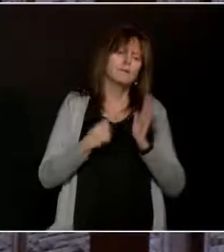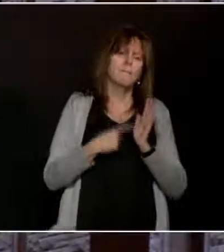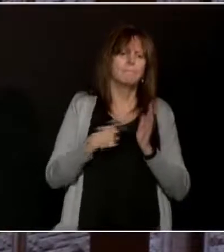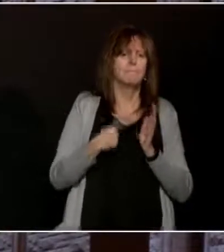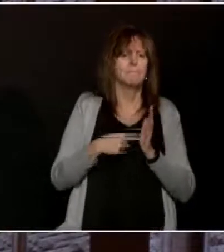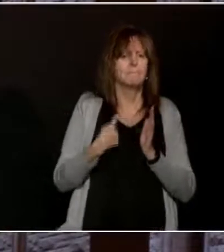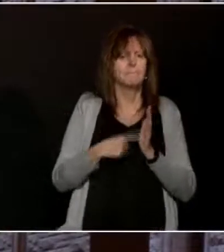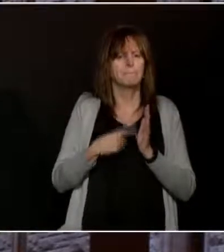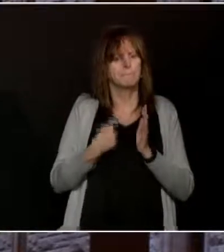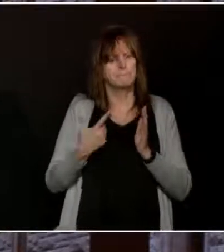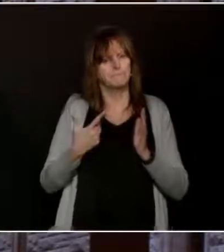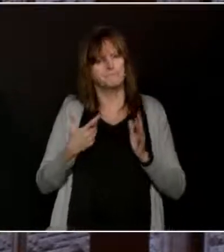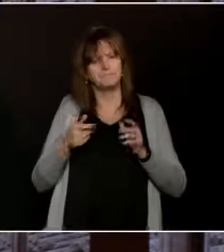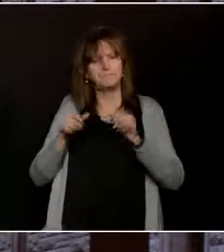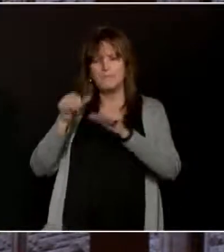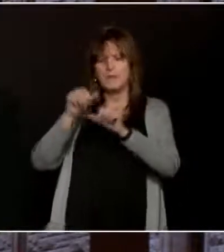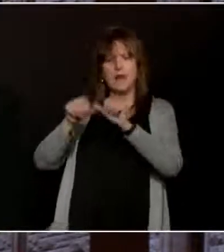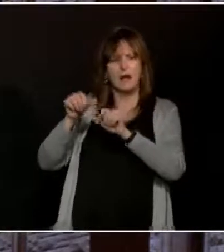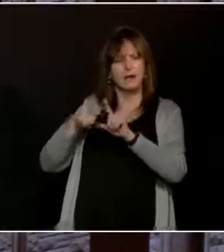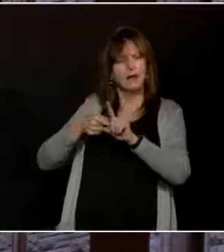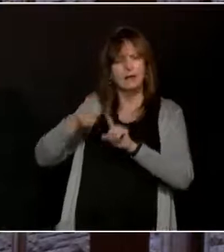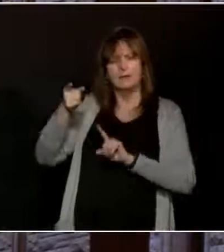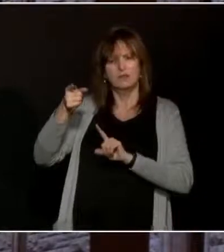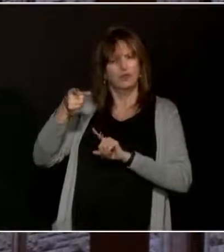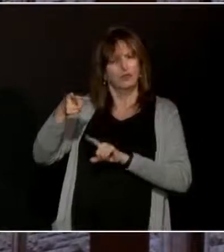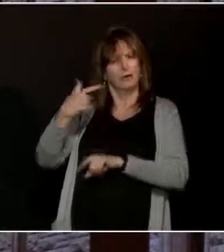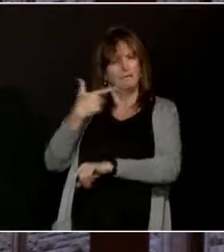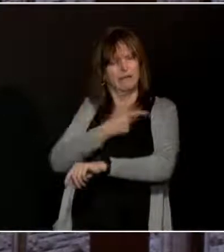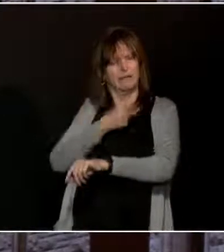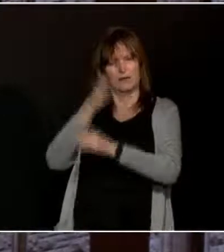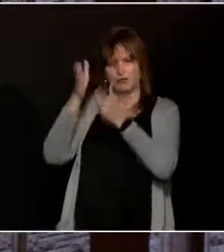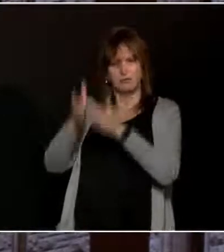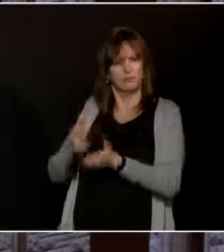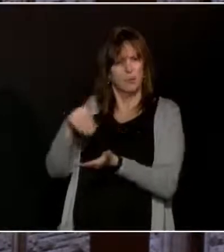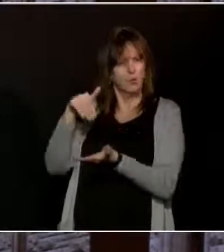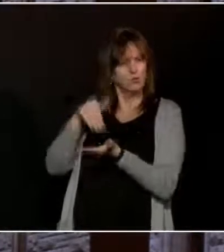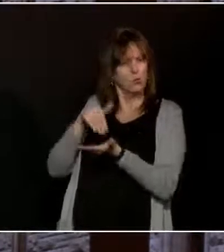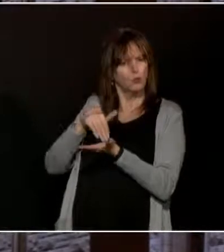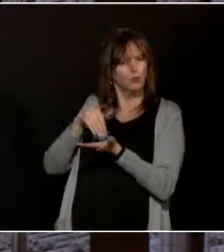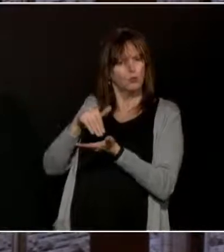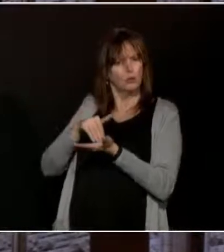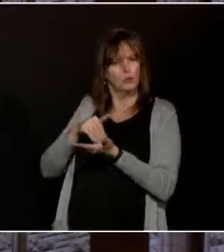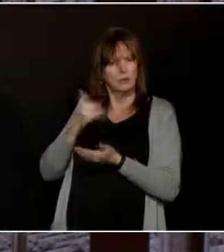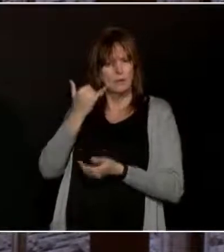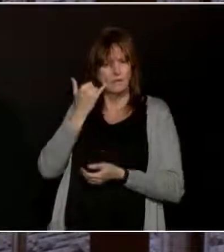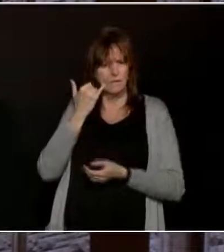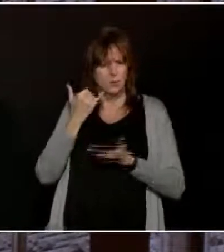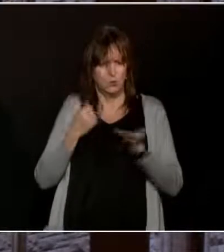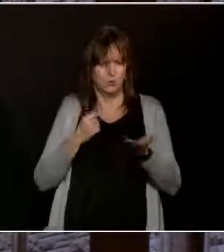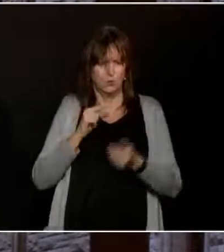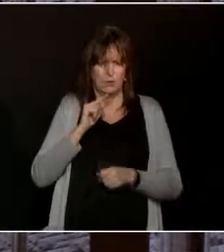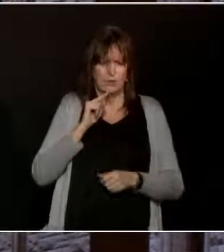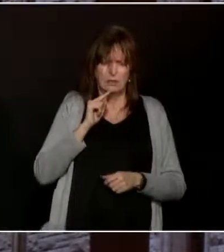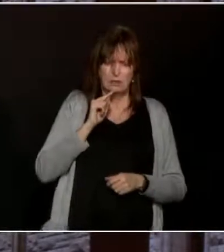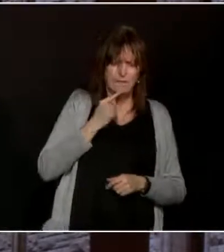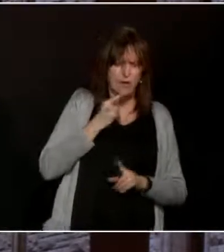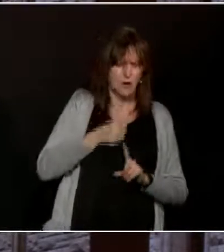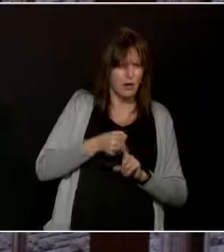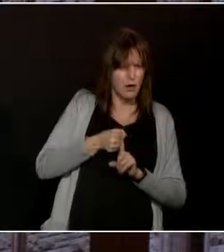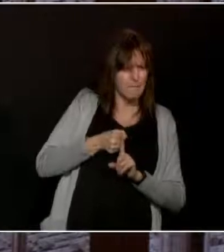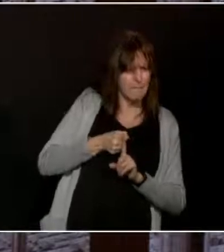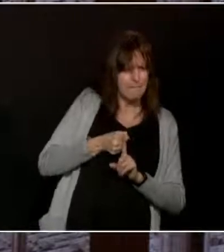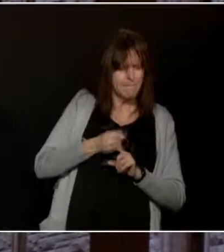and our vaccinologists, who are saying if you had an acute case of COVID, we would like you to wait a period of time before undertaking